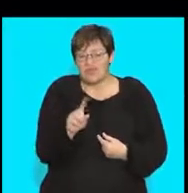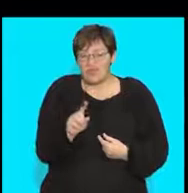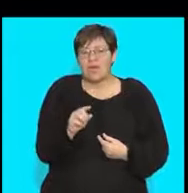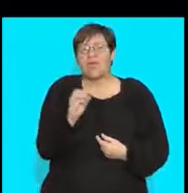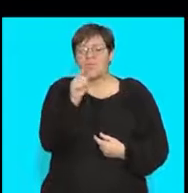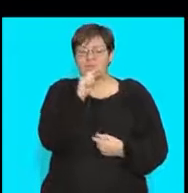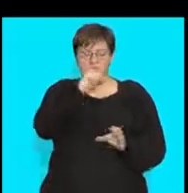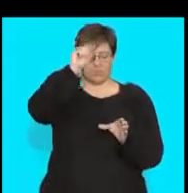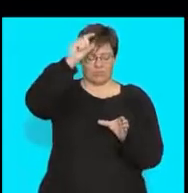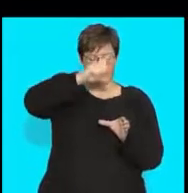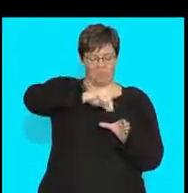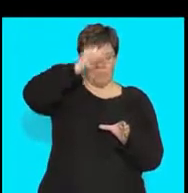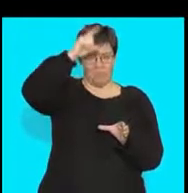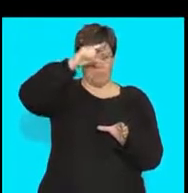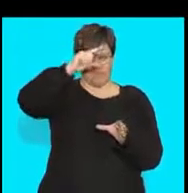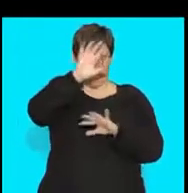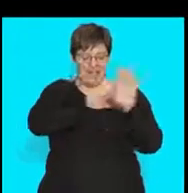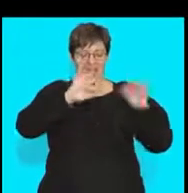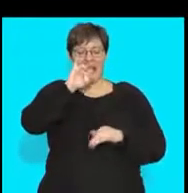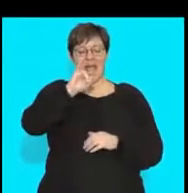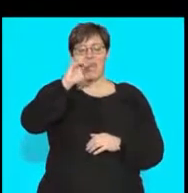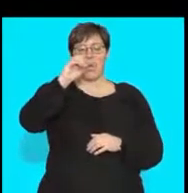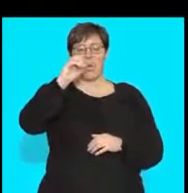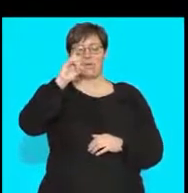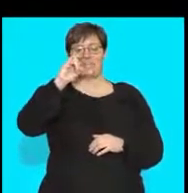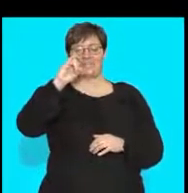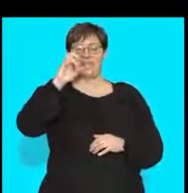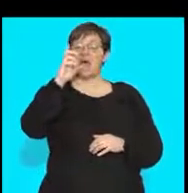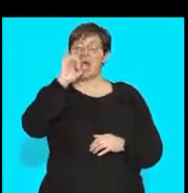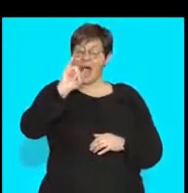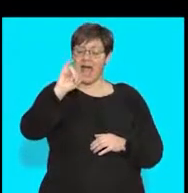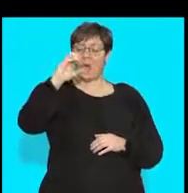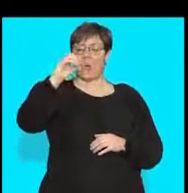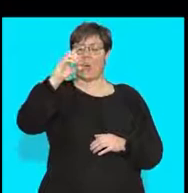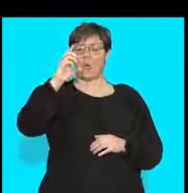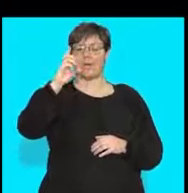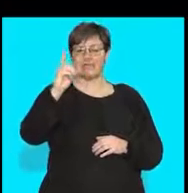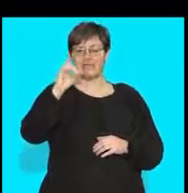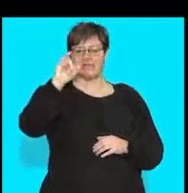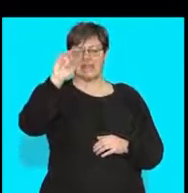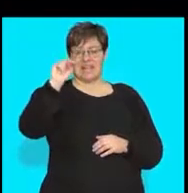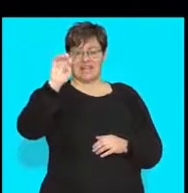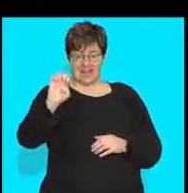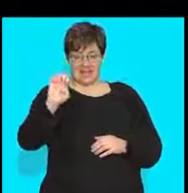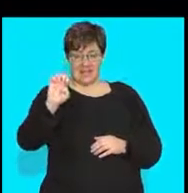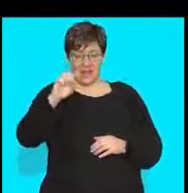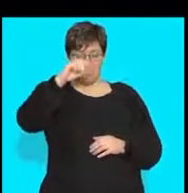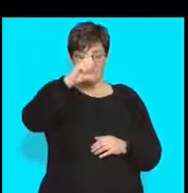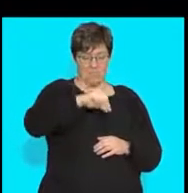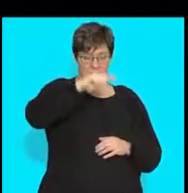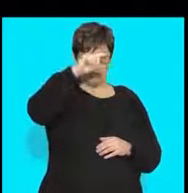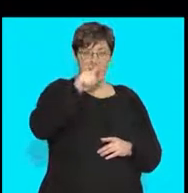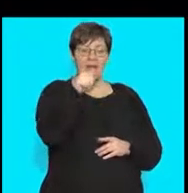a stain. We have taken iodine solution, we've put a stain, and what color